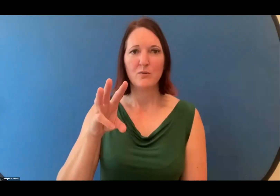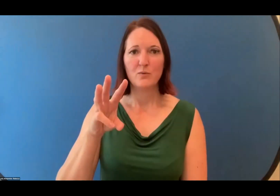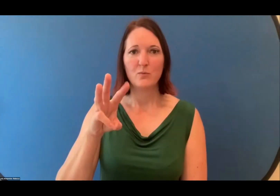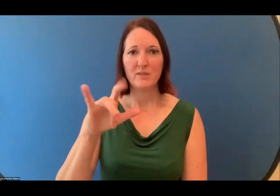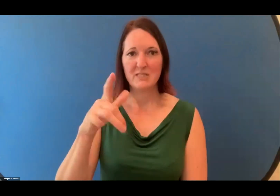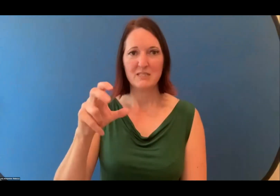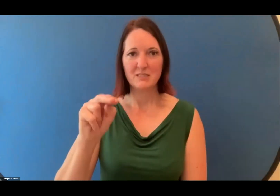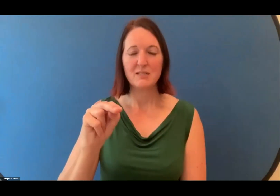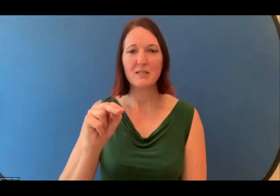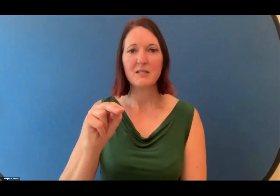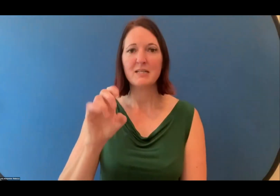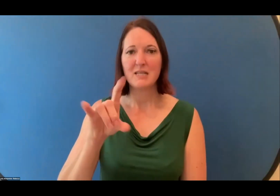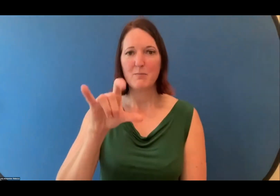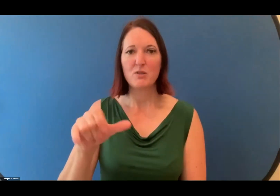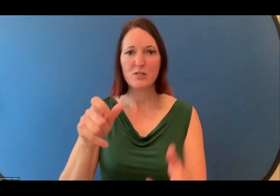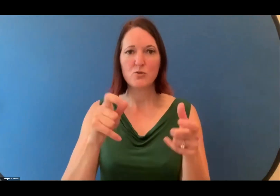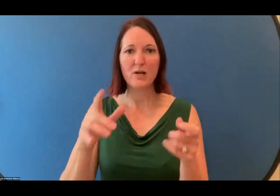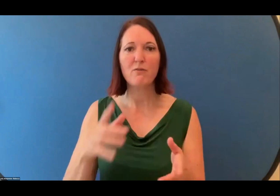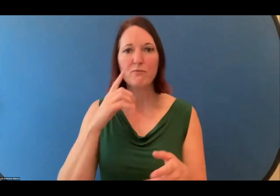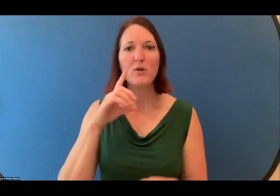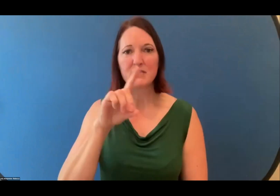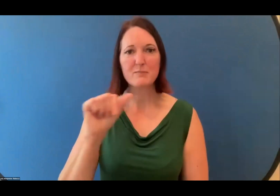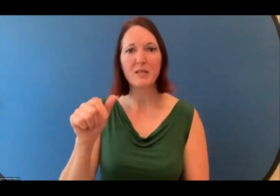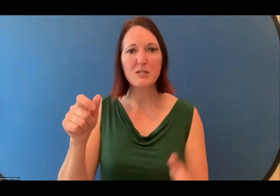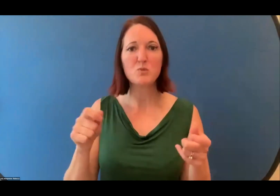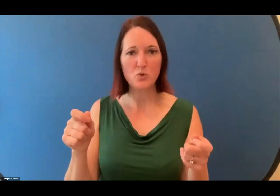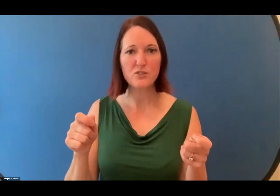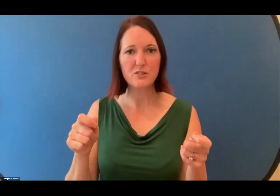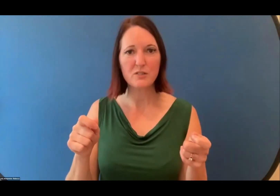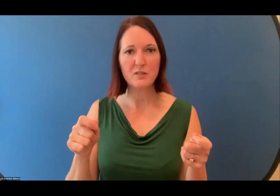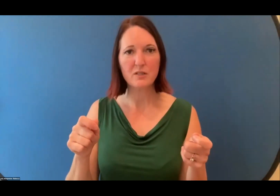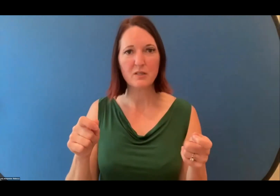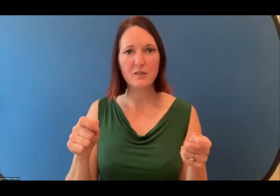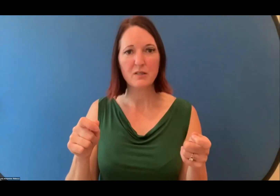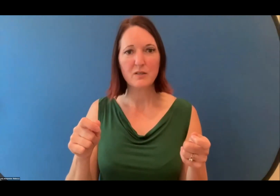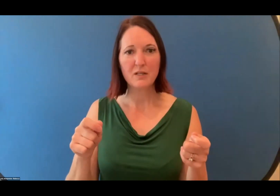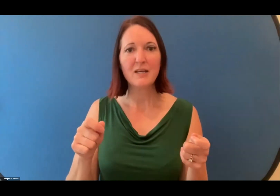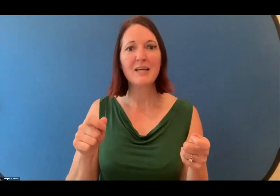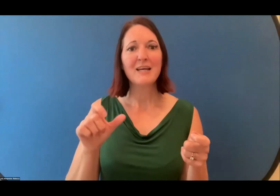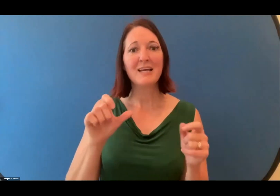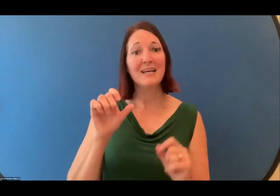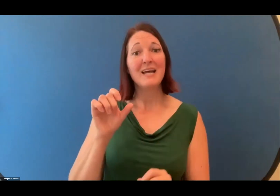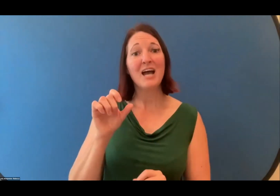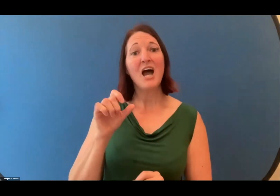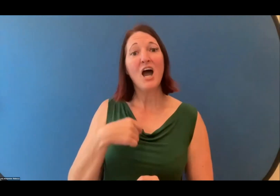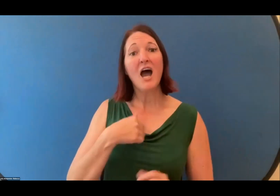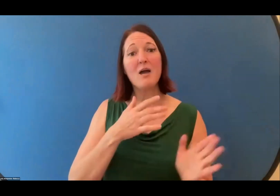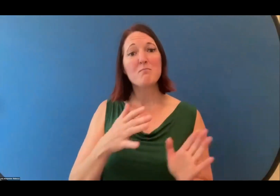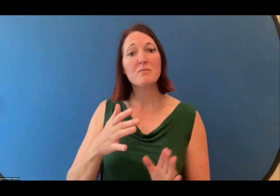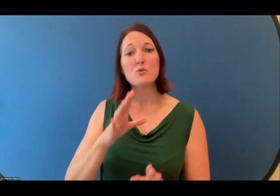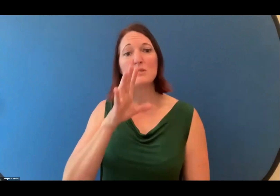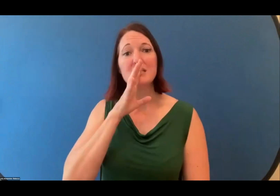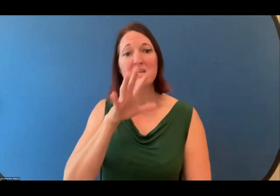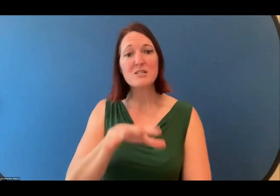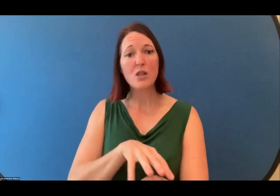Director for the Developmental Disabilities Administration. And if I seem to be speaking slowly, it's to ensure